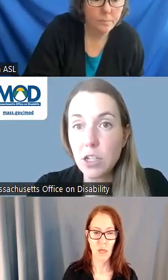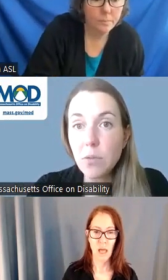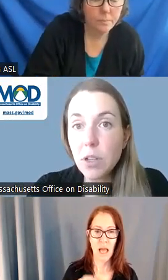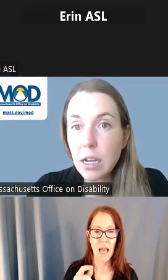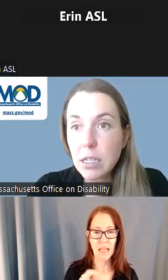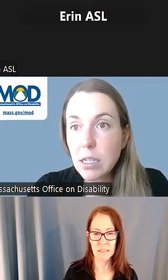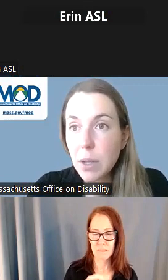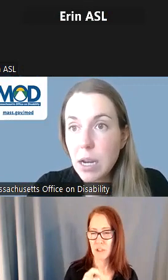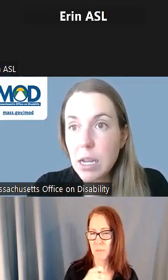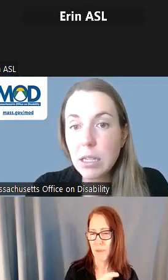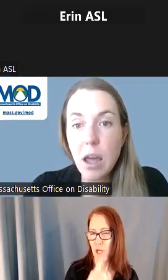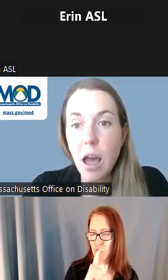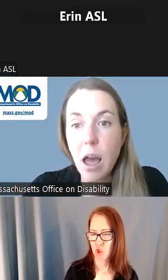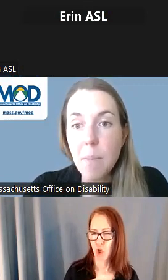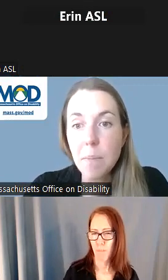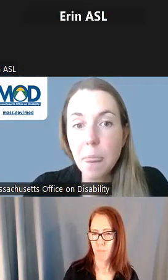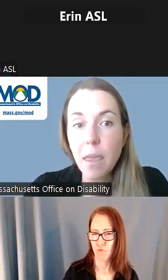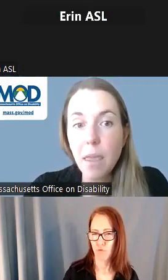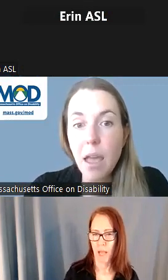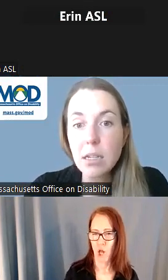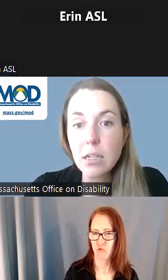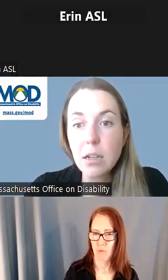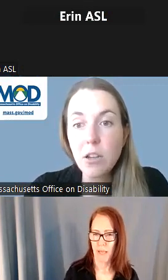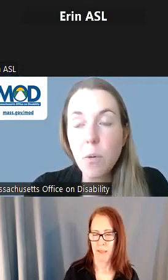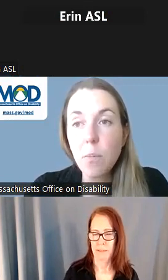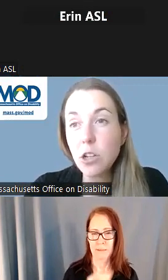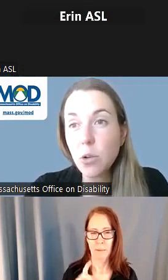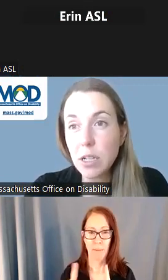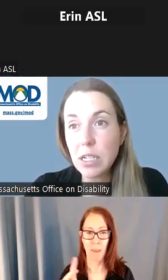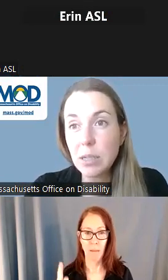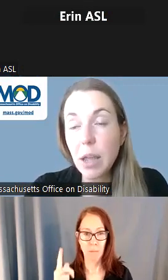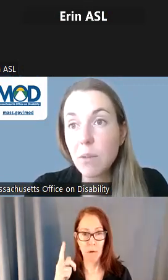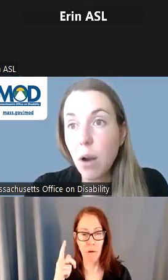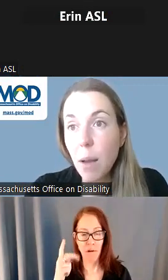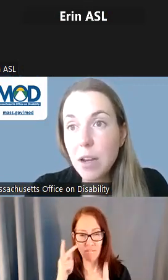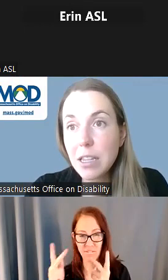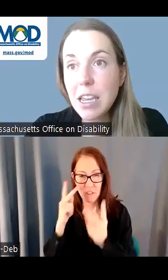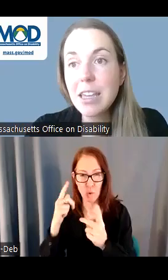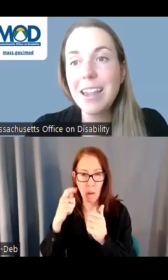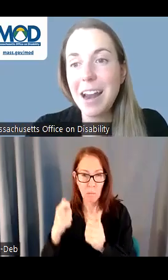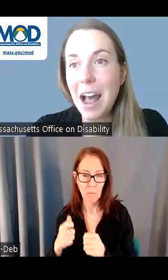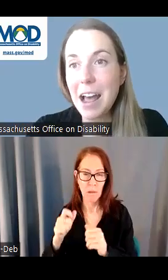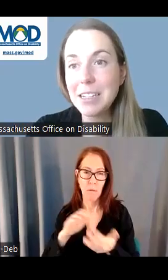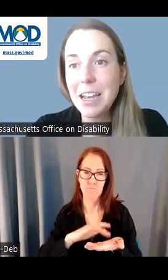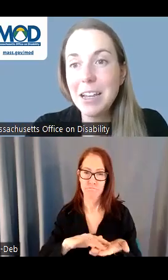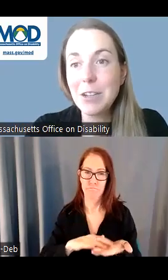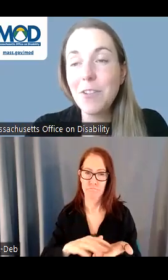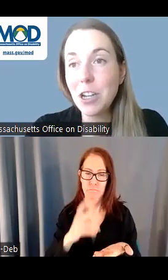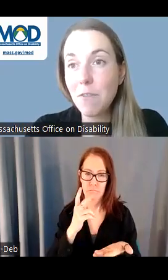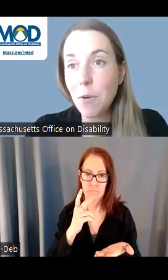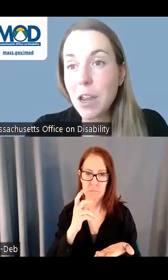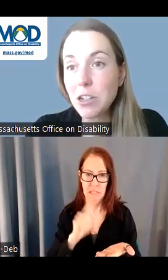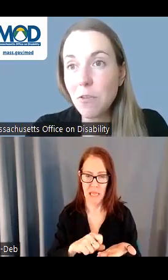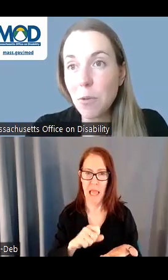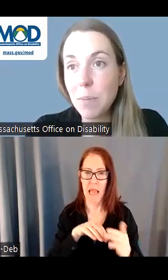with vision-related disabilities, and make sure it's displayed prominently, that it has